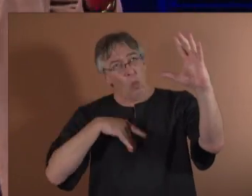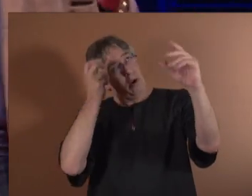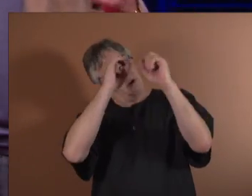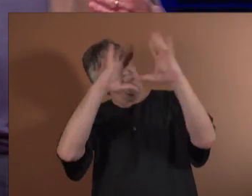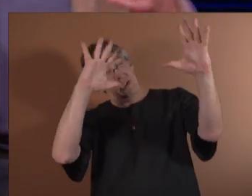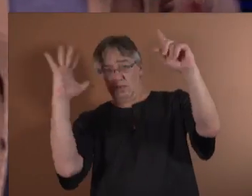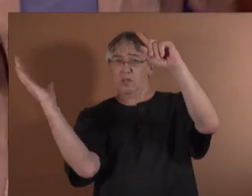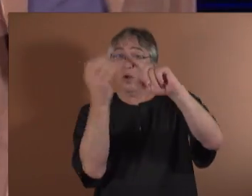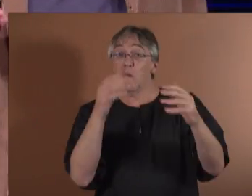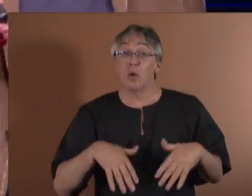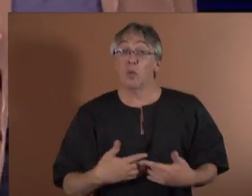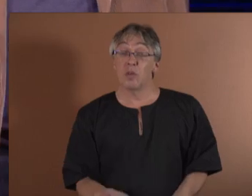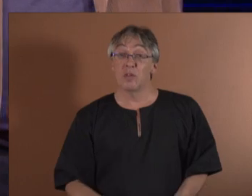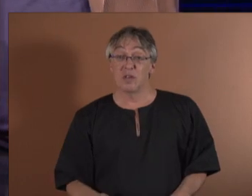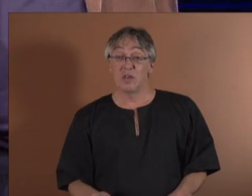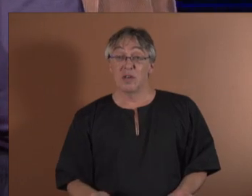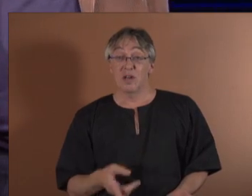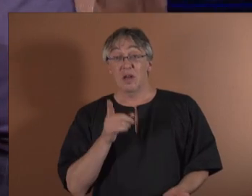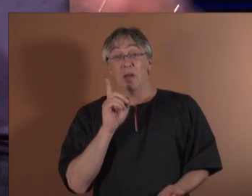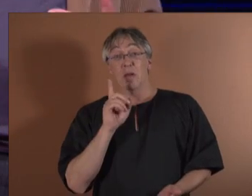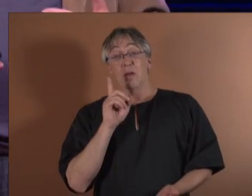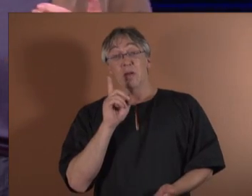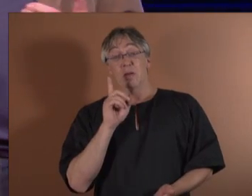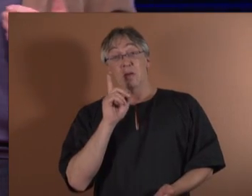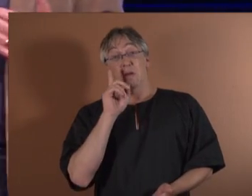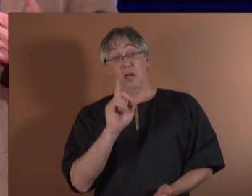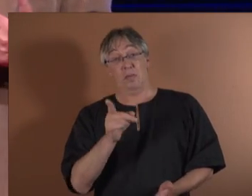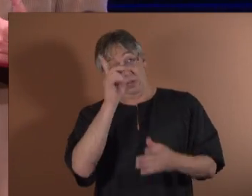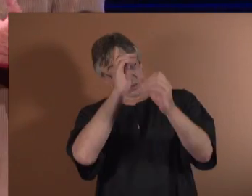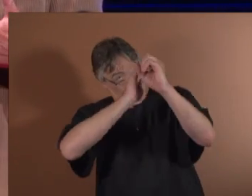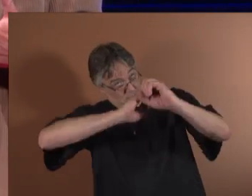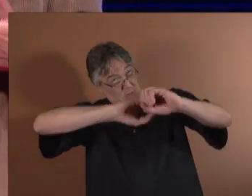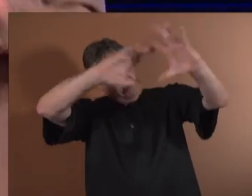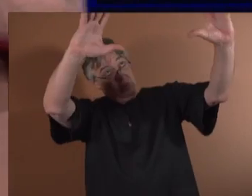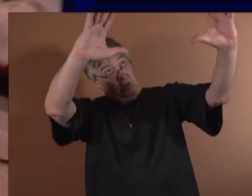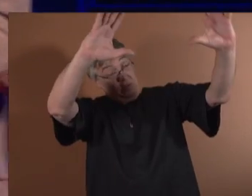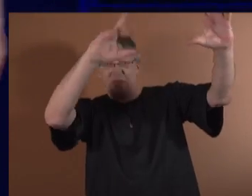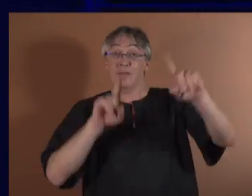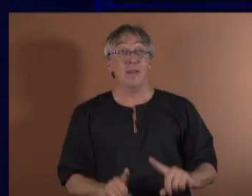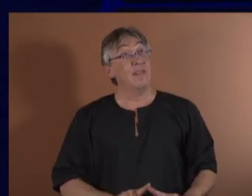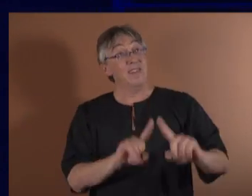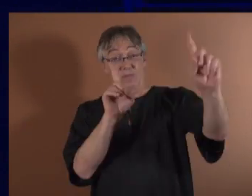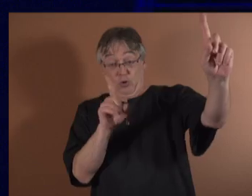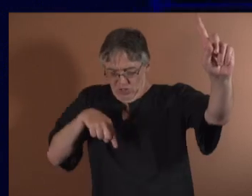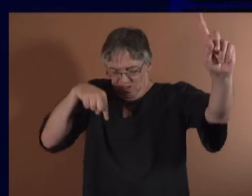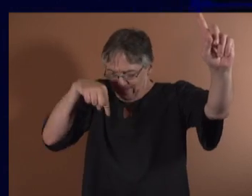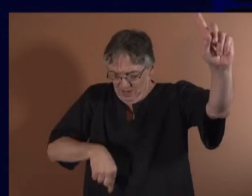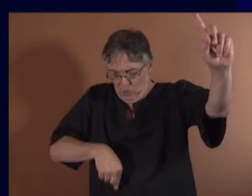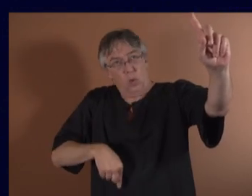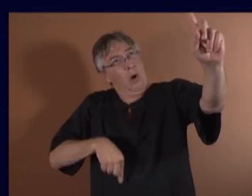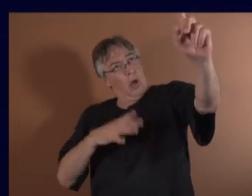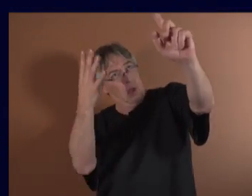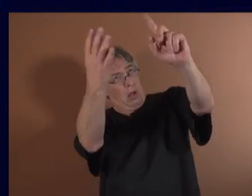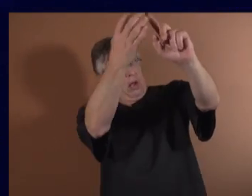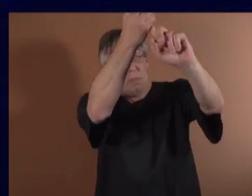you're going to have to deal with an image of reality that does not match by your current reality. That creates tension in your brain. So if you've imagined